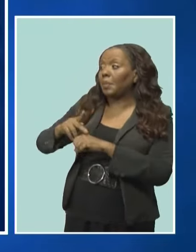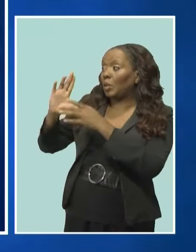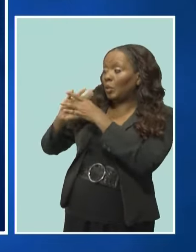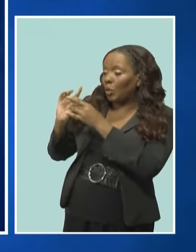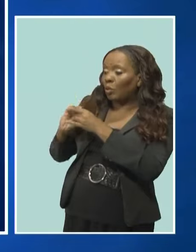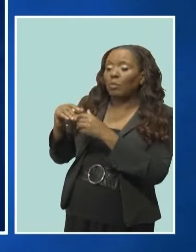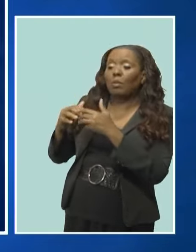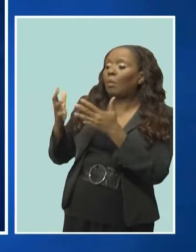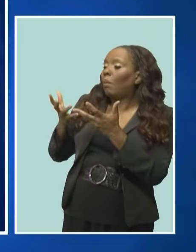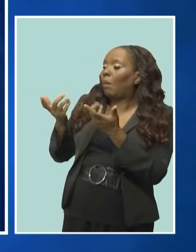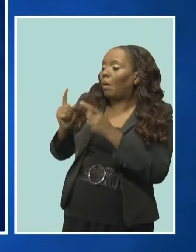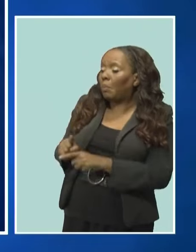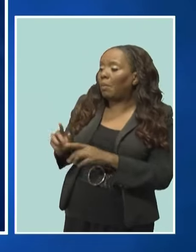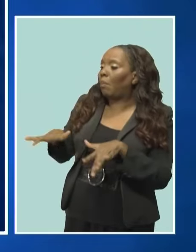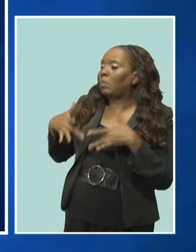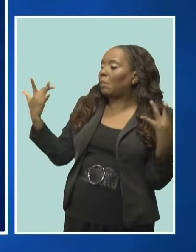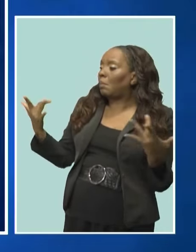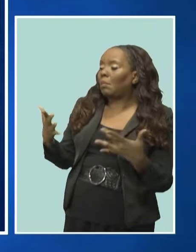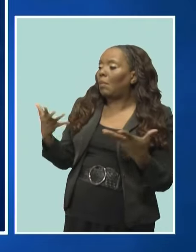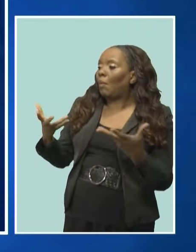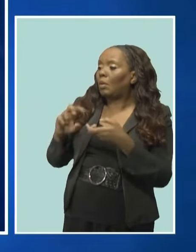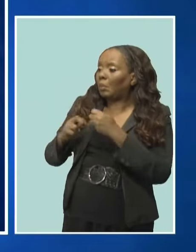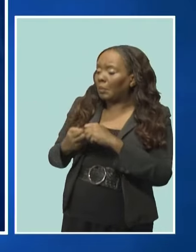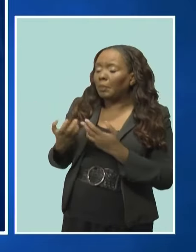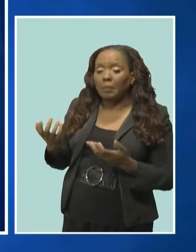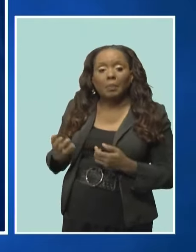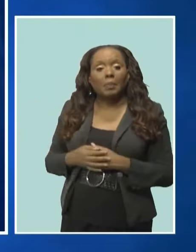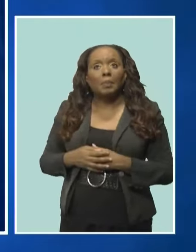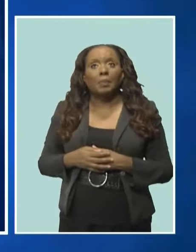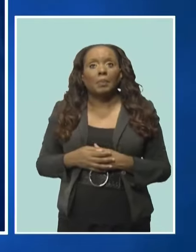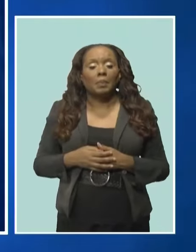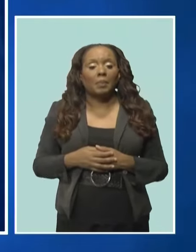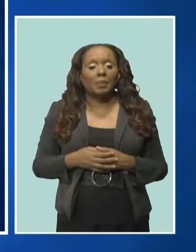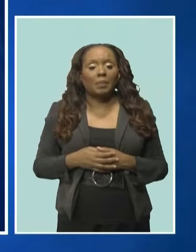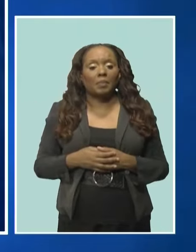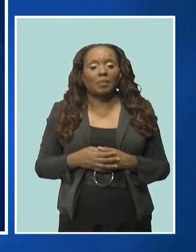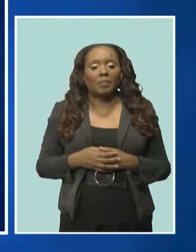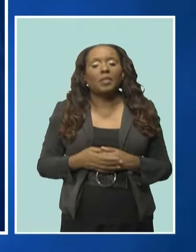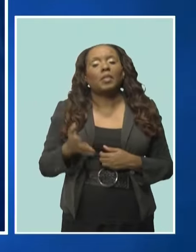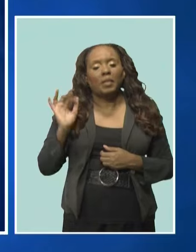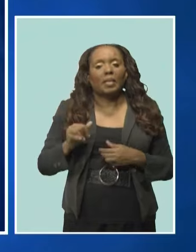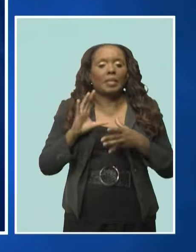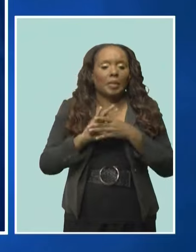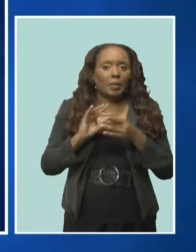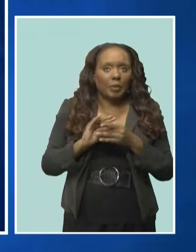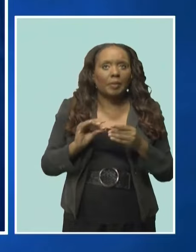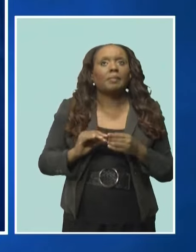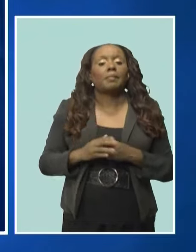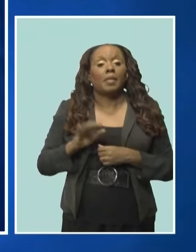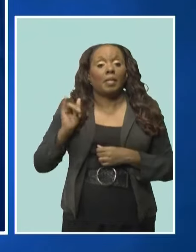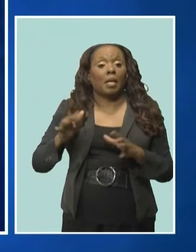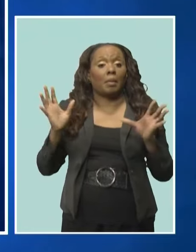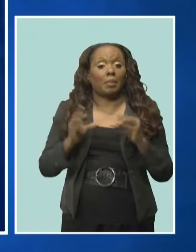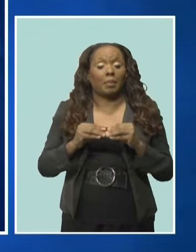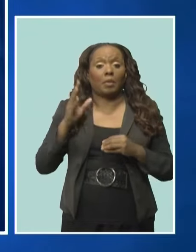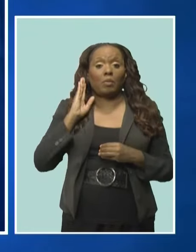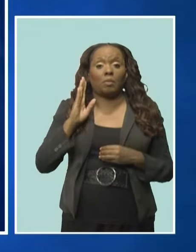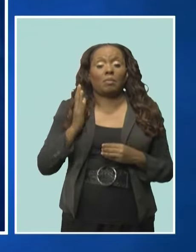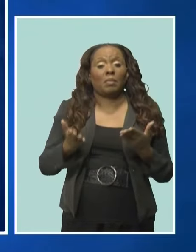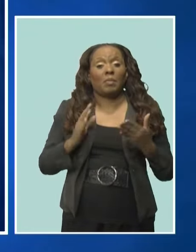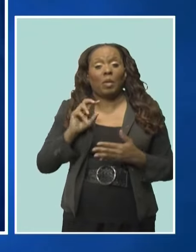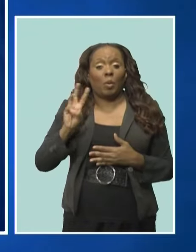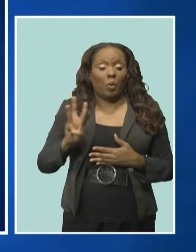what transpired and some of the issues at St. Giles. Right? So that is where we are with St. Giles. That meeting is due for probably